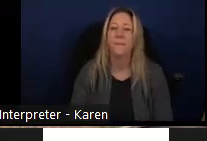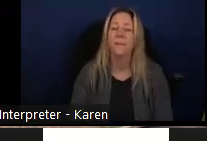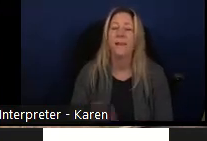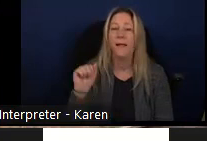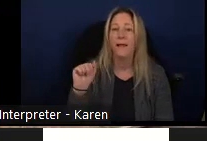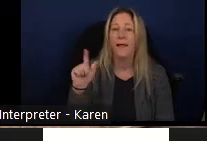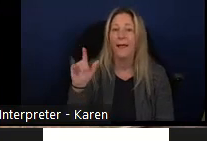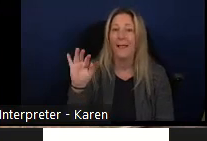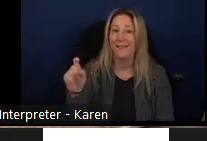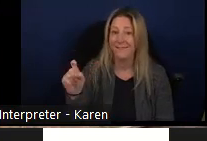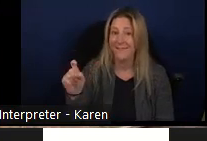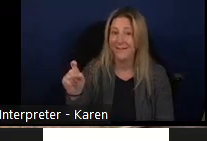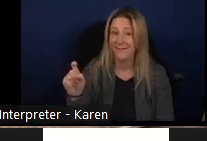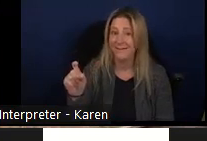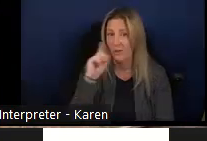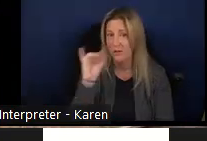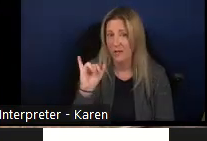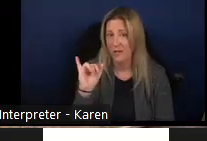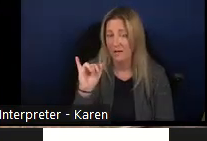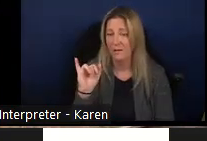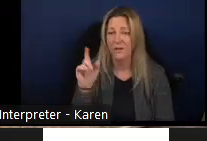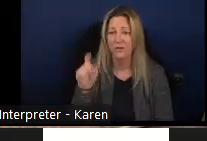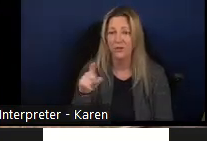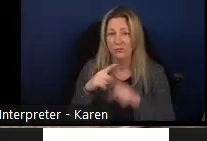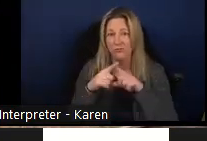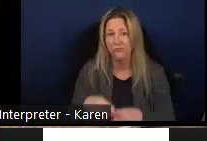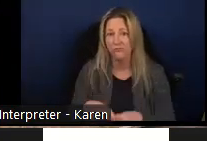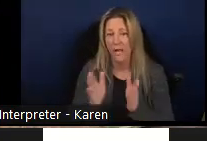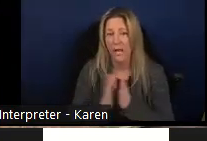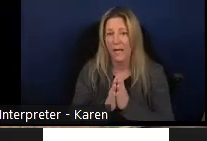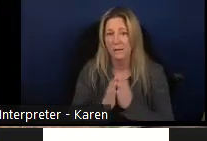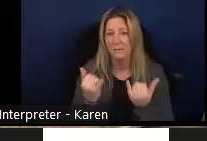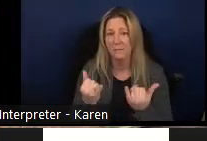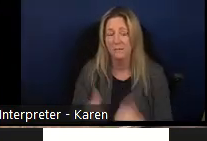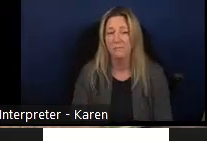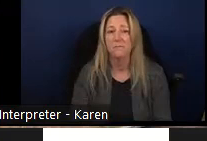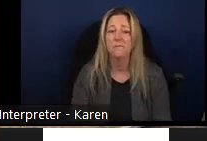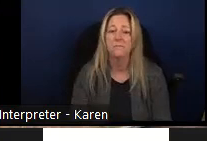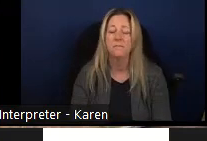Alex, it looks like. You should be able to unmute yourself and ask your question.